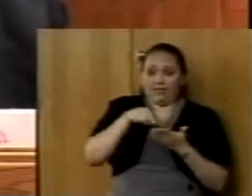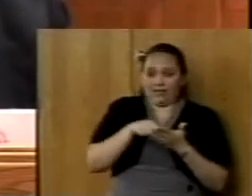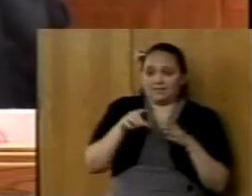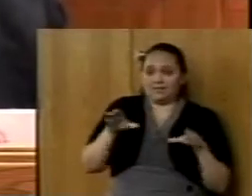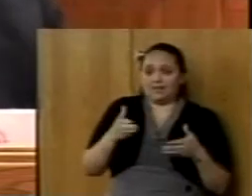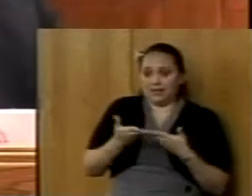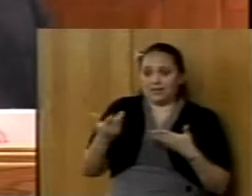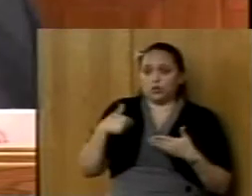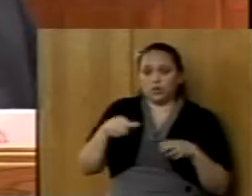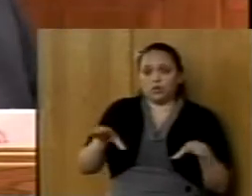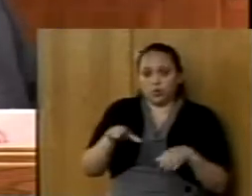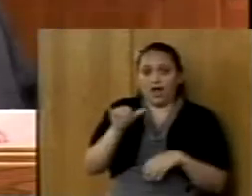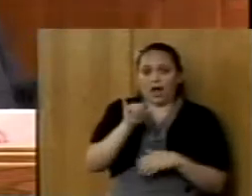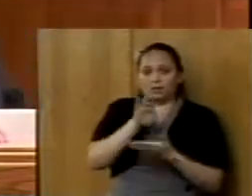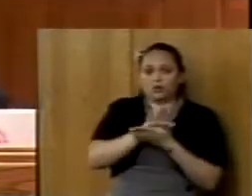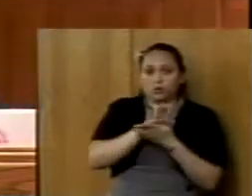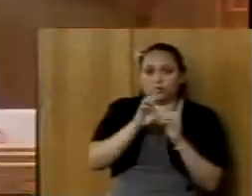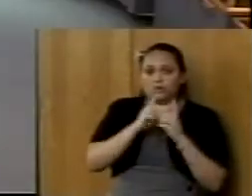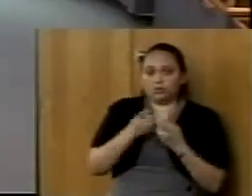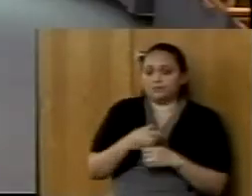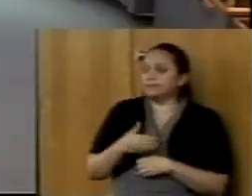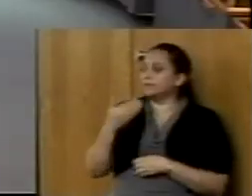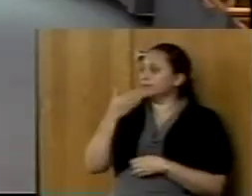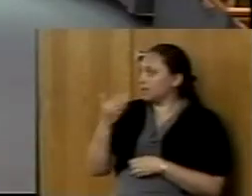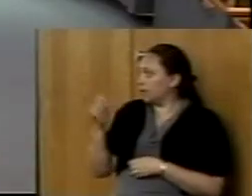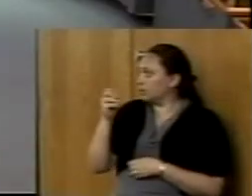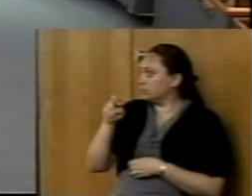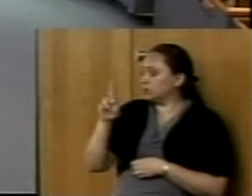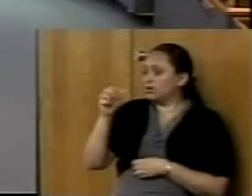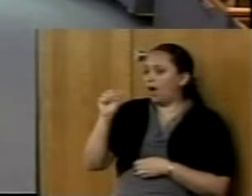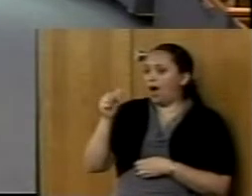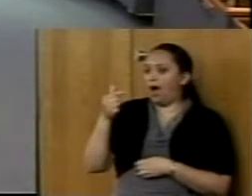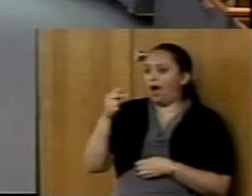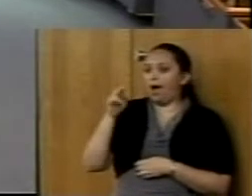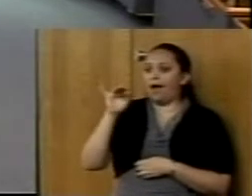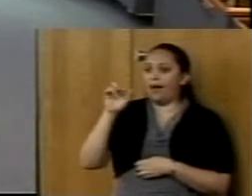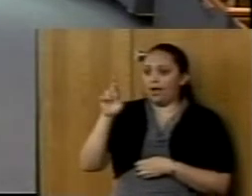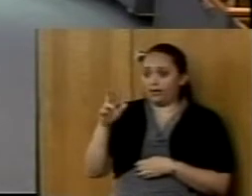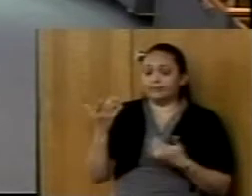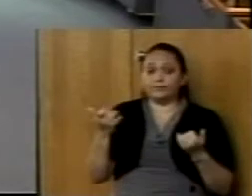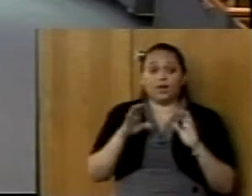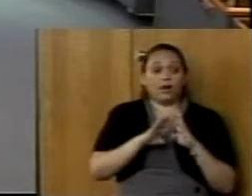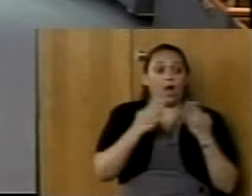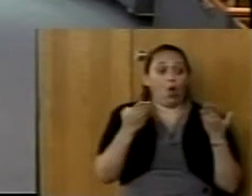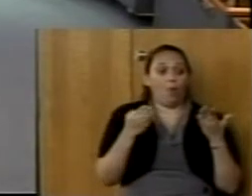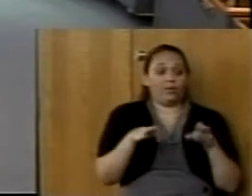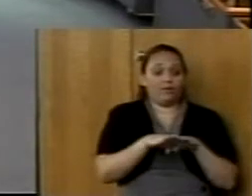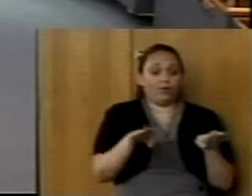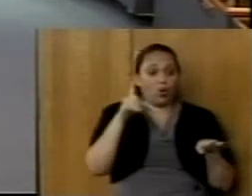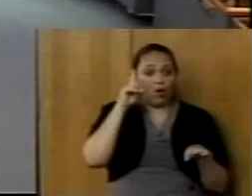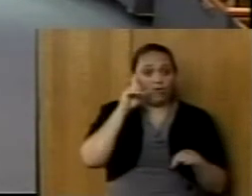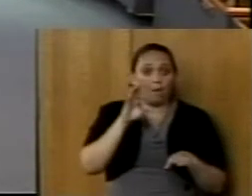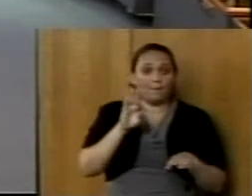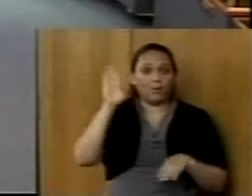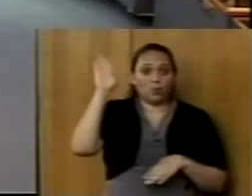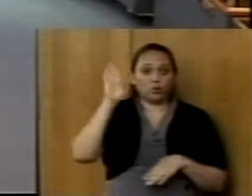as a school district. Thank you, Mr. Aguilar. Is there any new discussion? If not, I'll open the floor for a motion. Do I have a